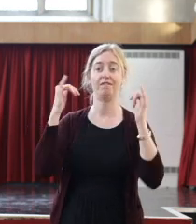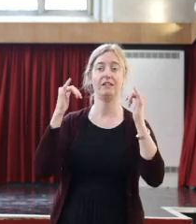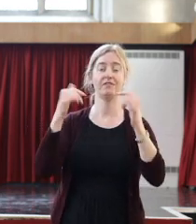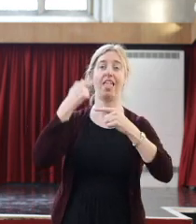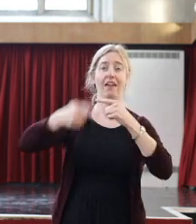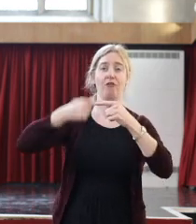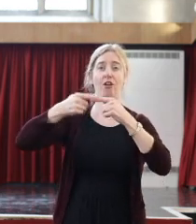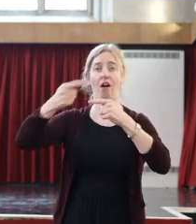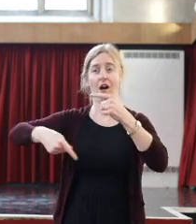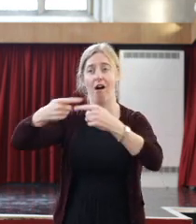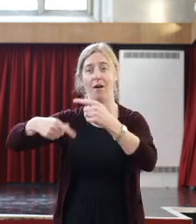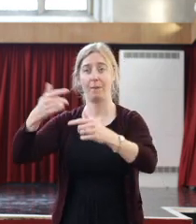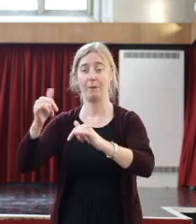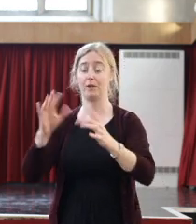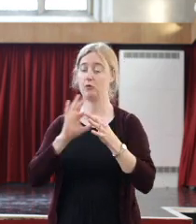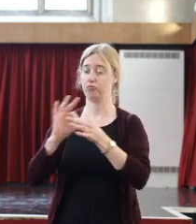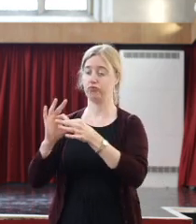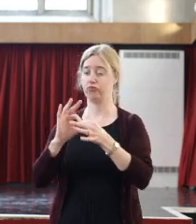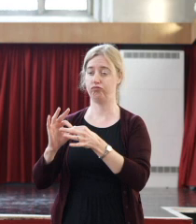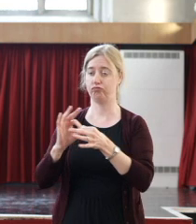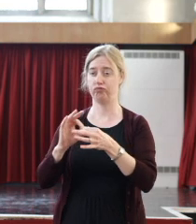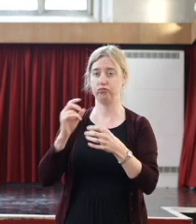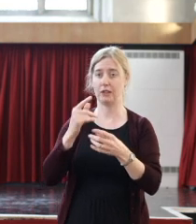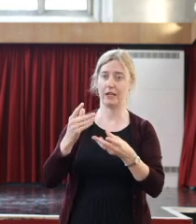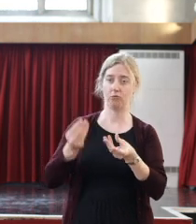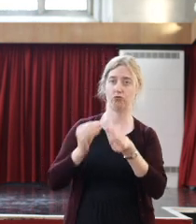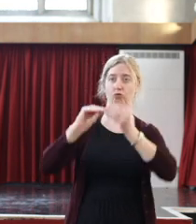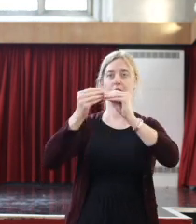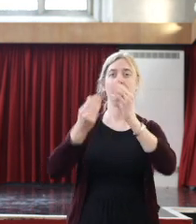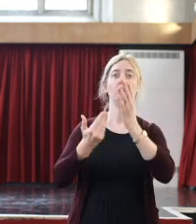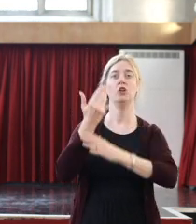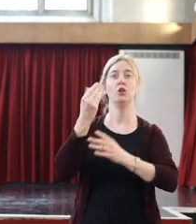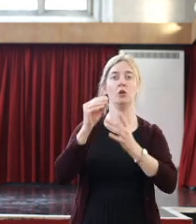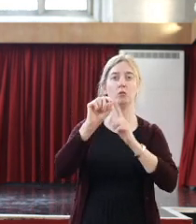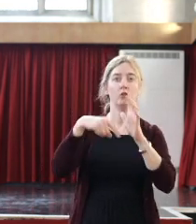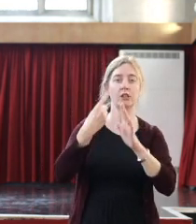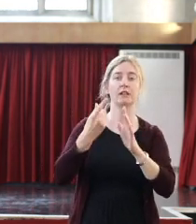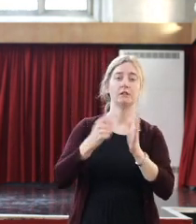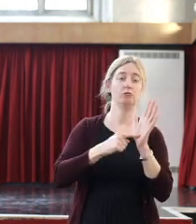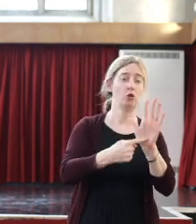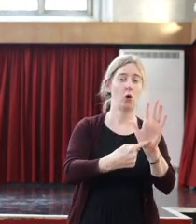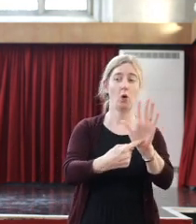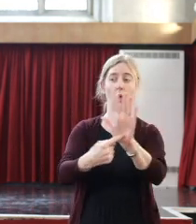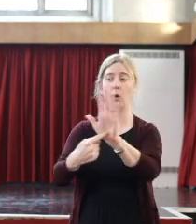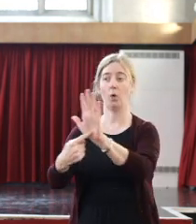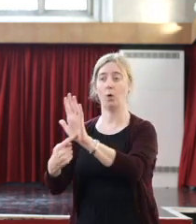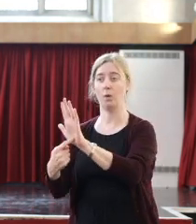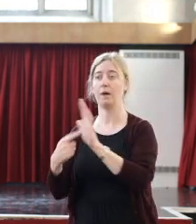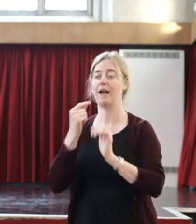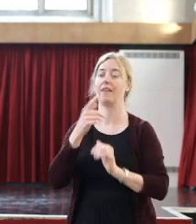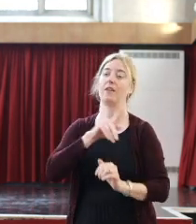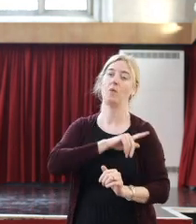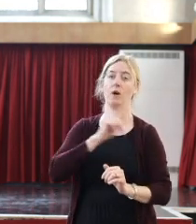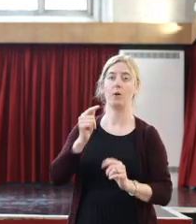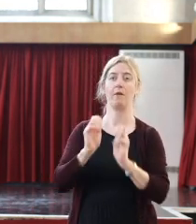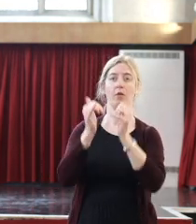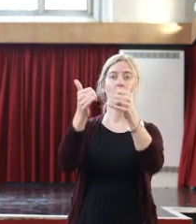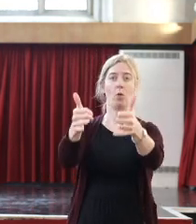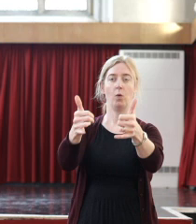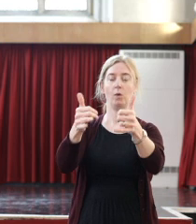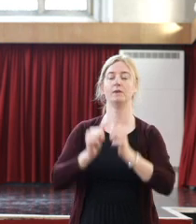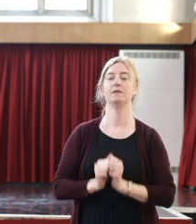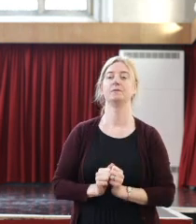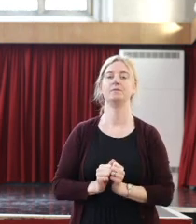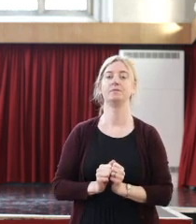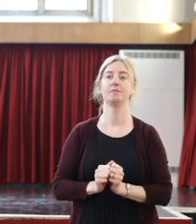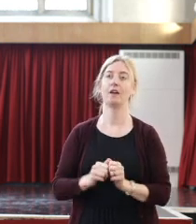think we've sort of developed a good relationship there, that we can continue the Emerging Artists Award, because I think it's been a